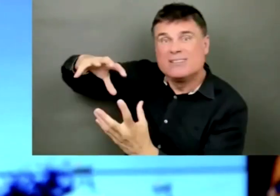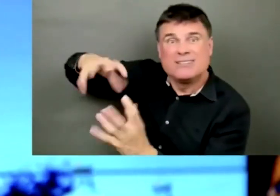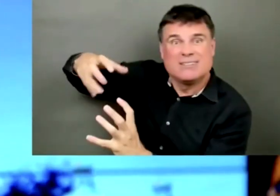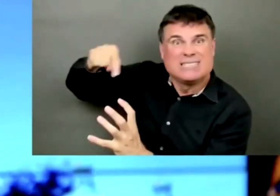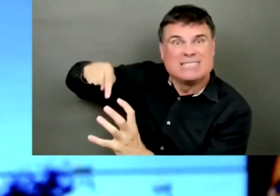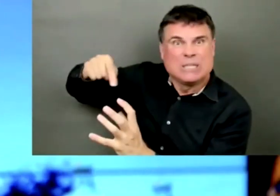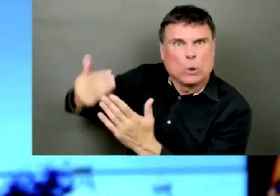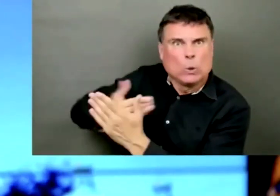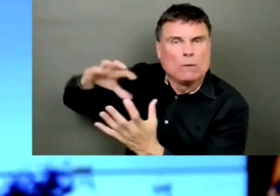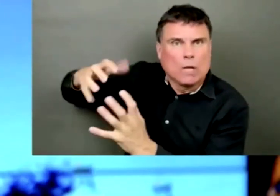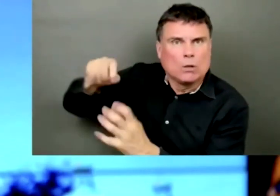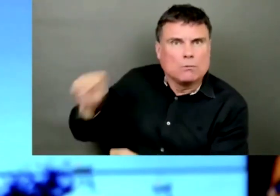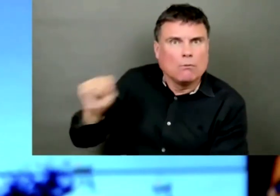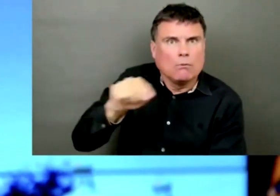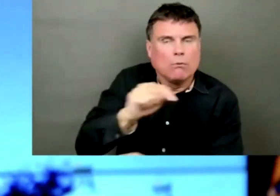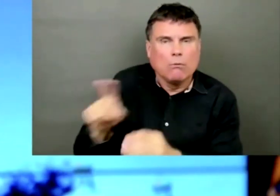this highly risky situation.